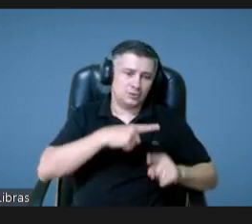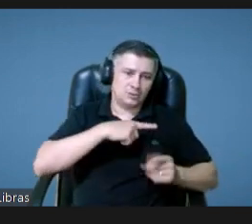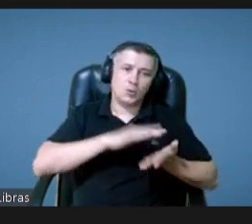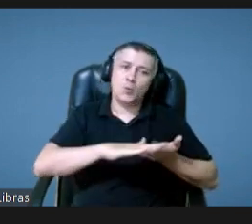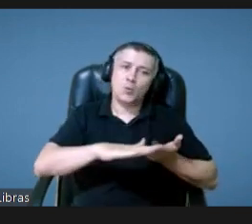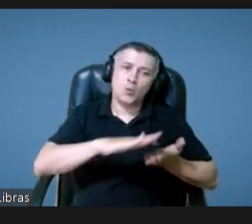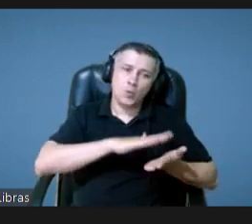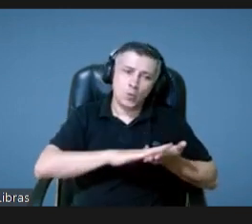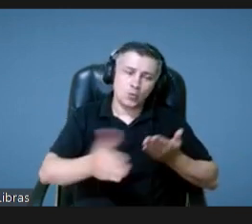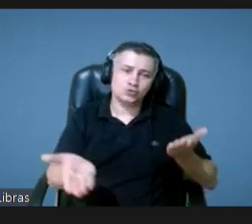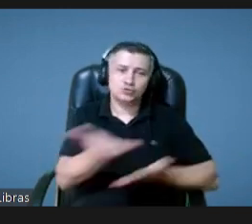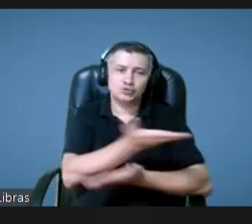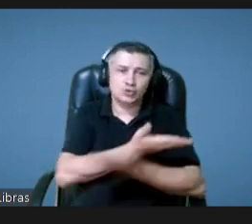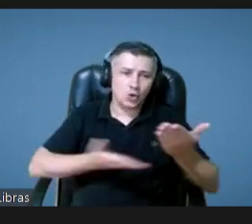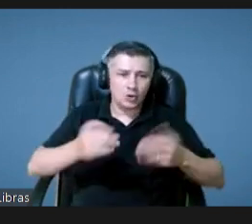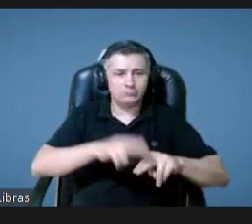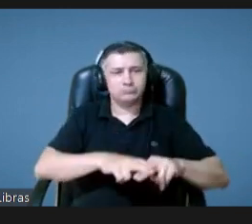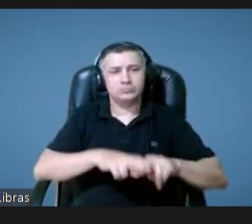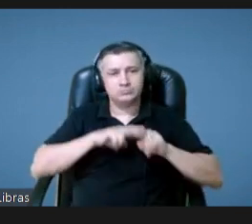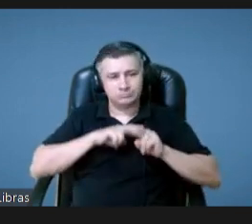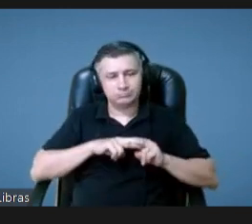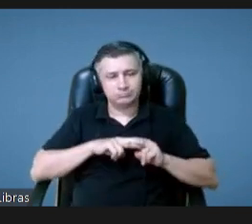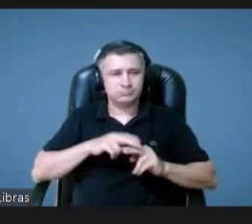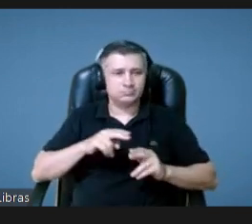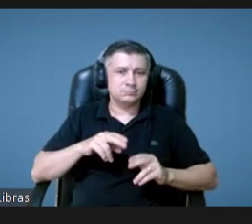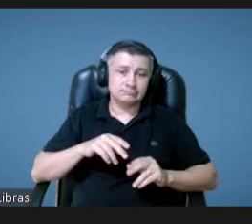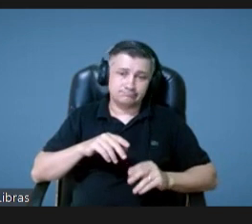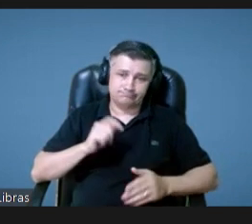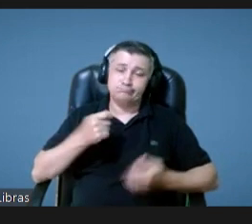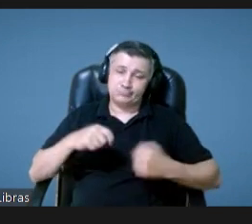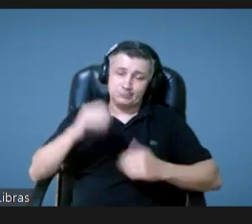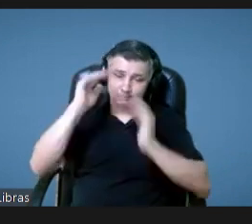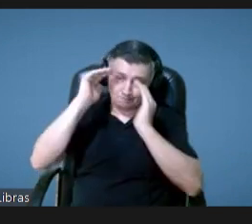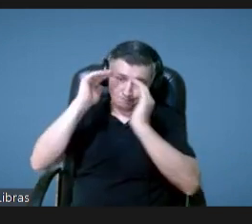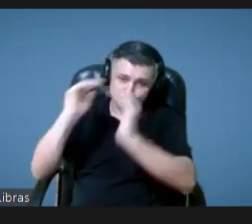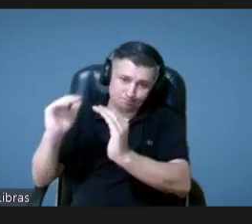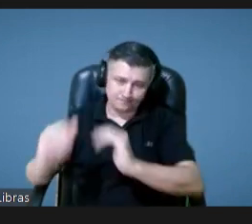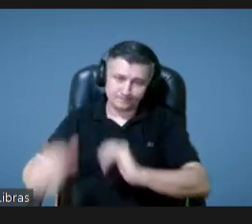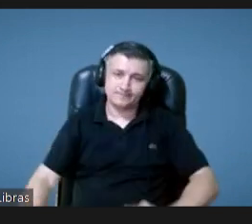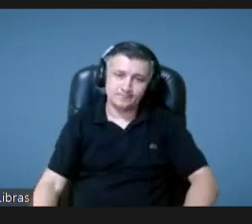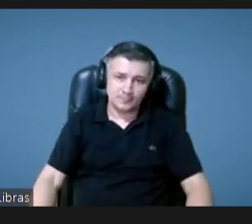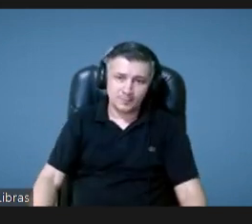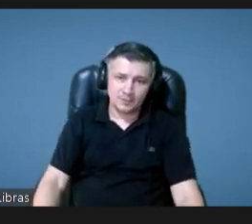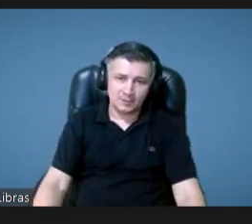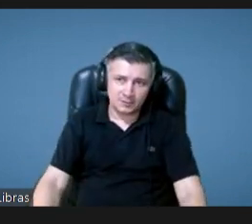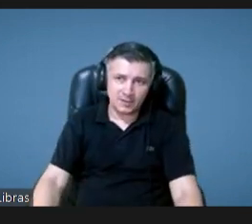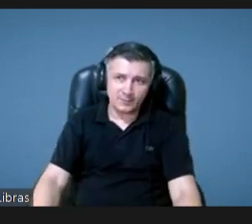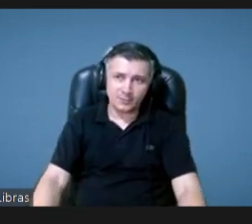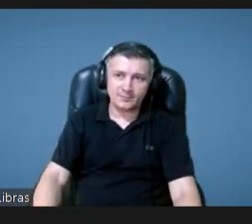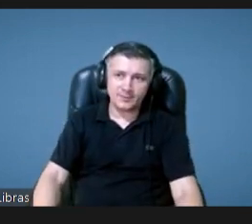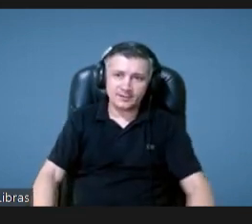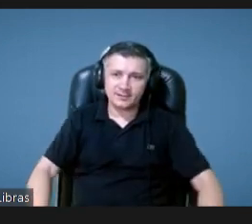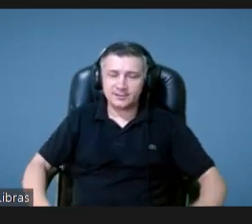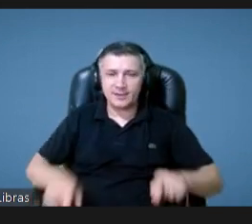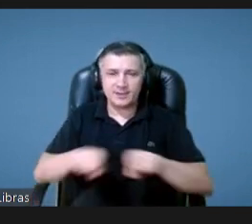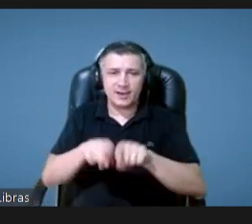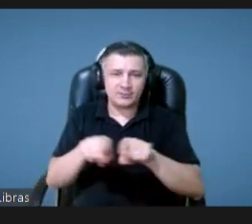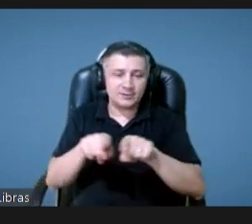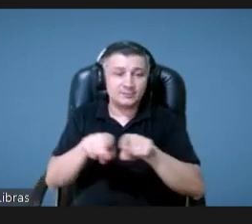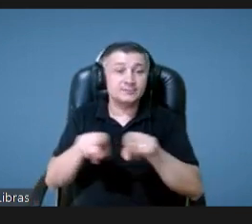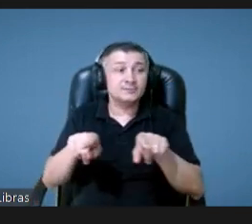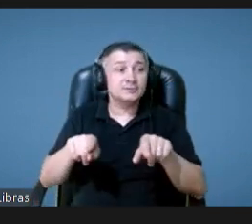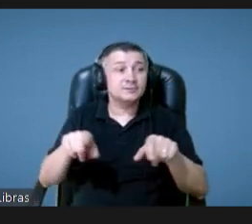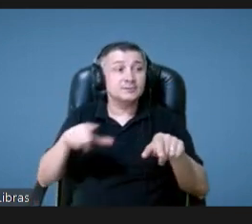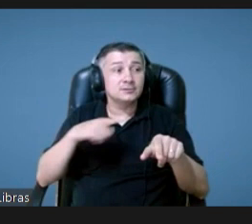because we have costs relating to land swaps that we would have to